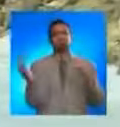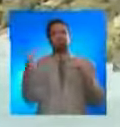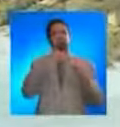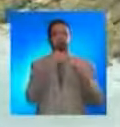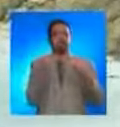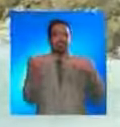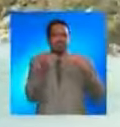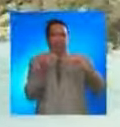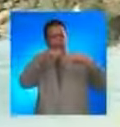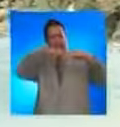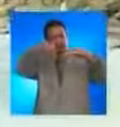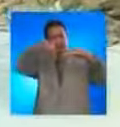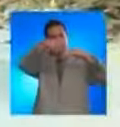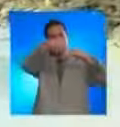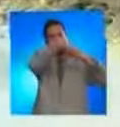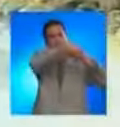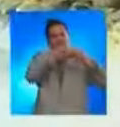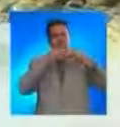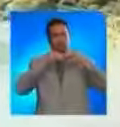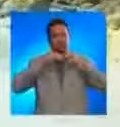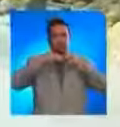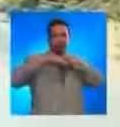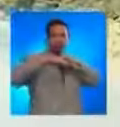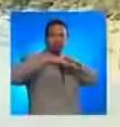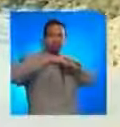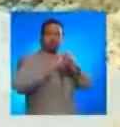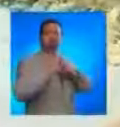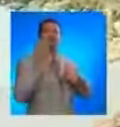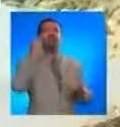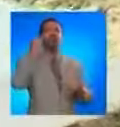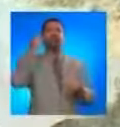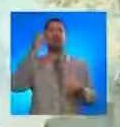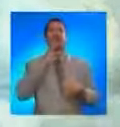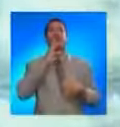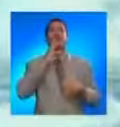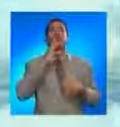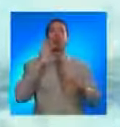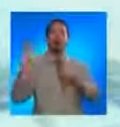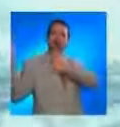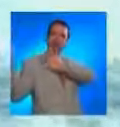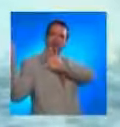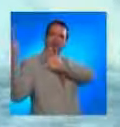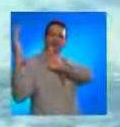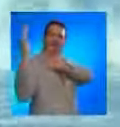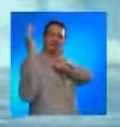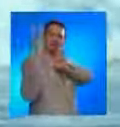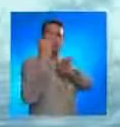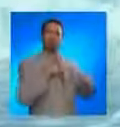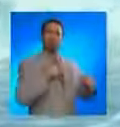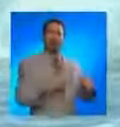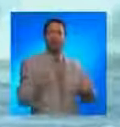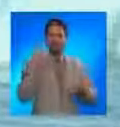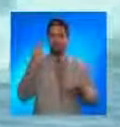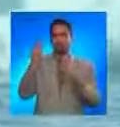they approach the shore and reach land as a violent rush of water, with an abrupt front or bore full of